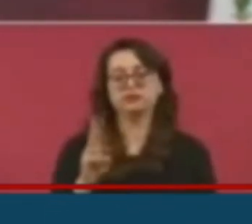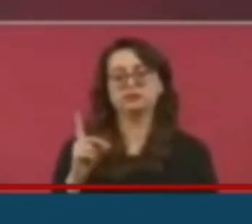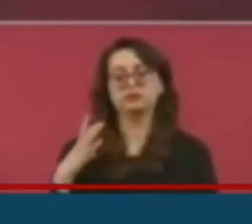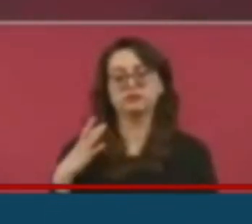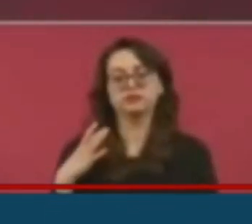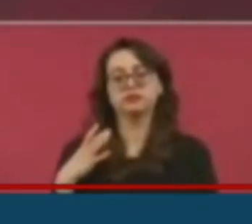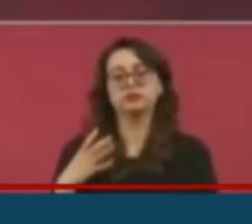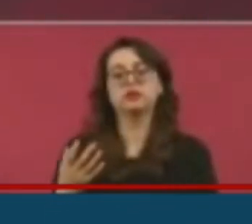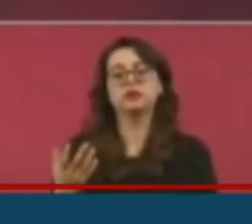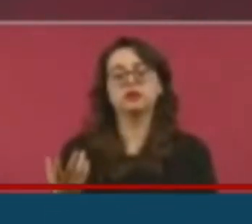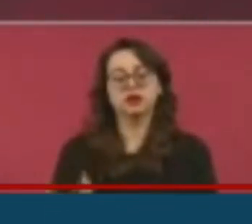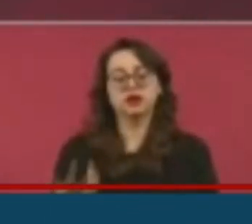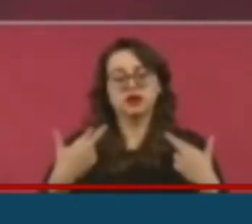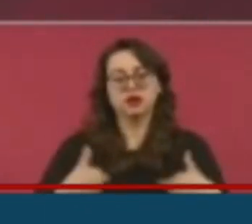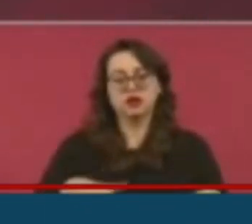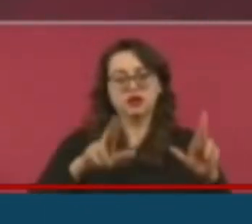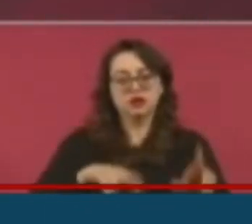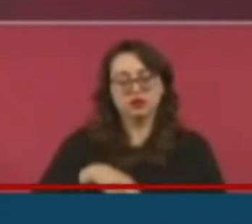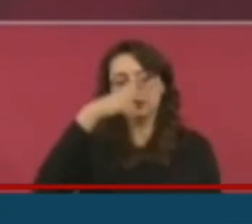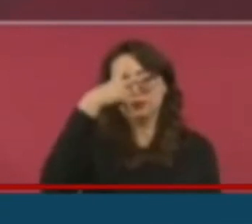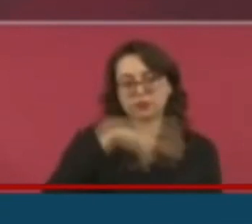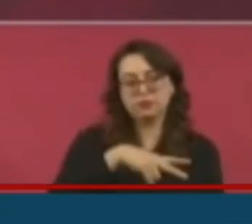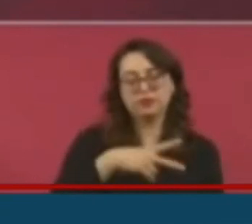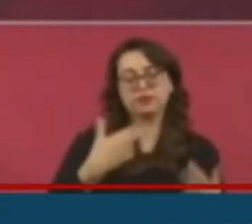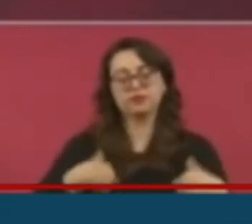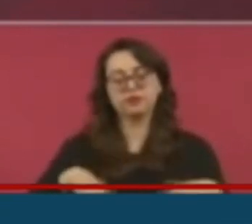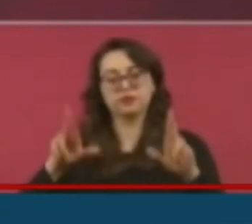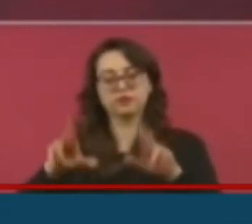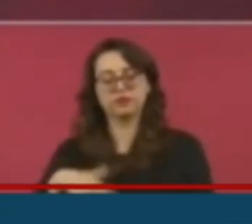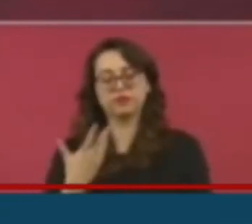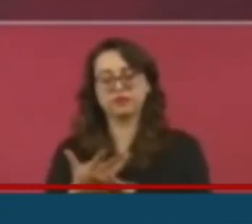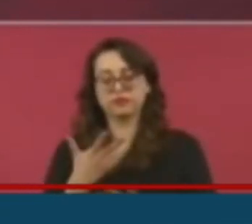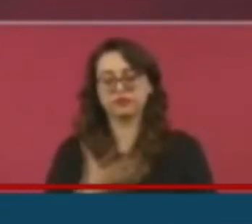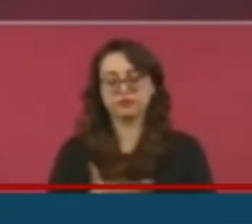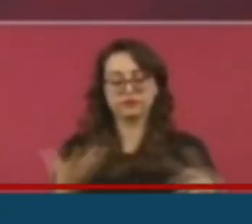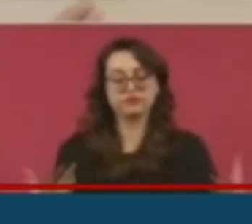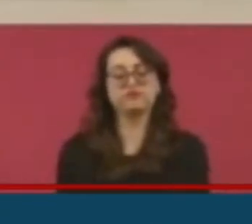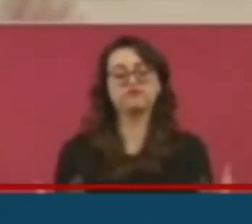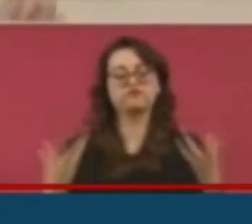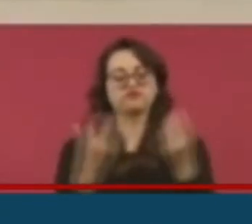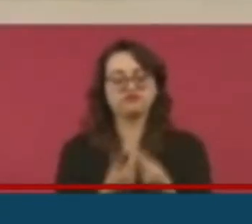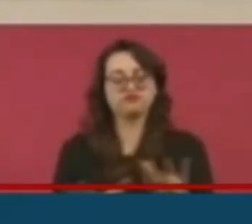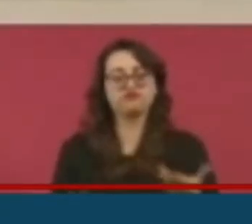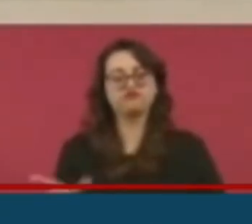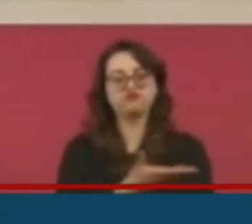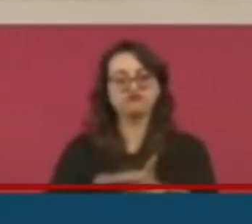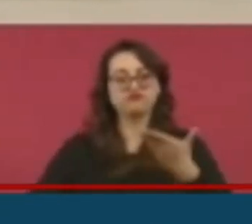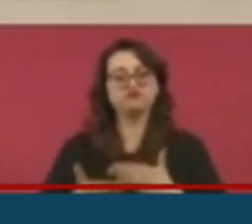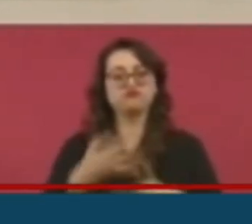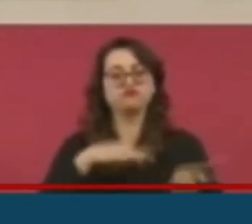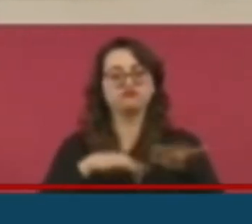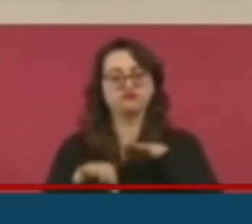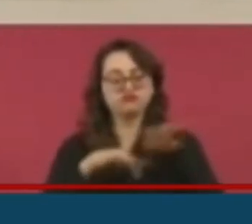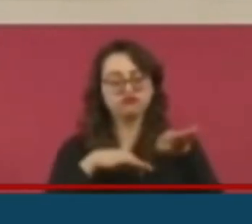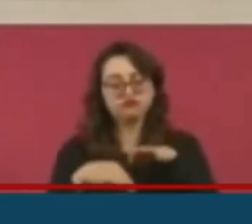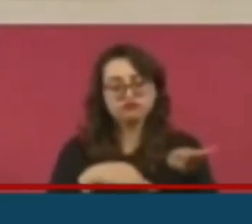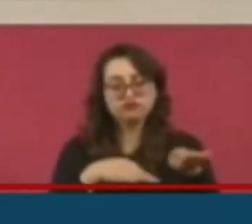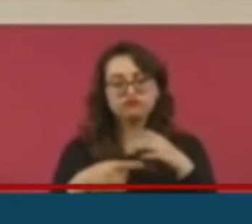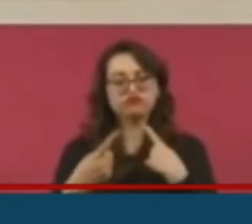Members of the government of the United States and of Mexico, that we are going to cooperate